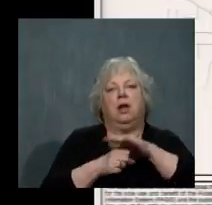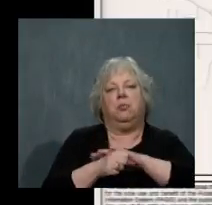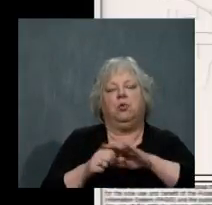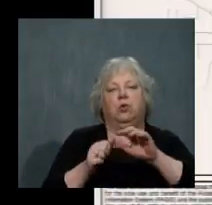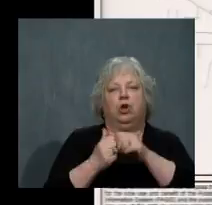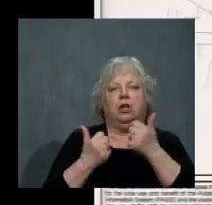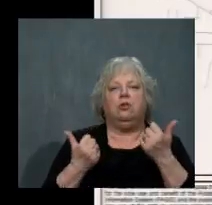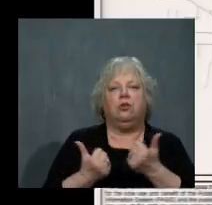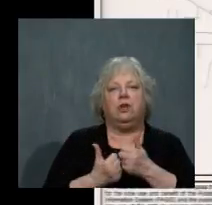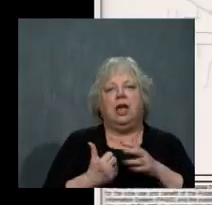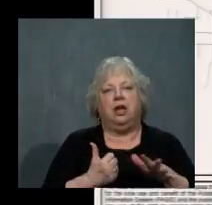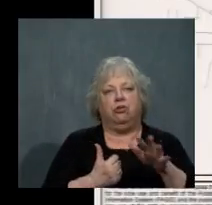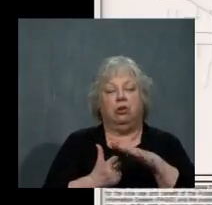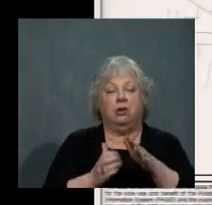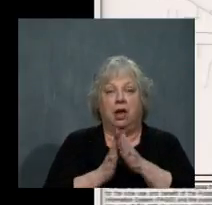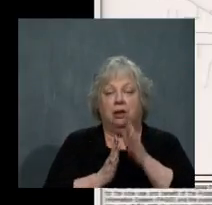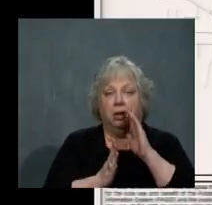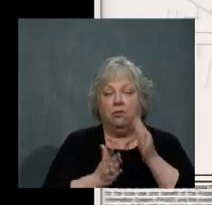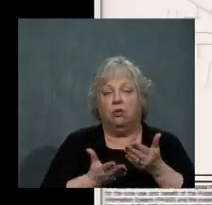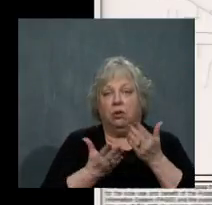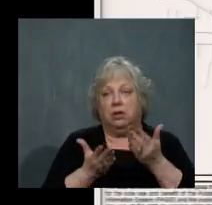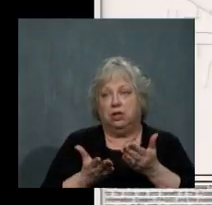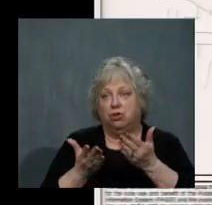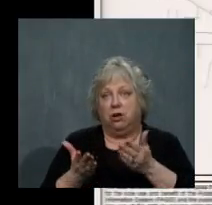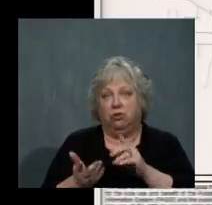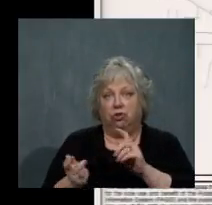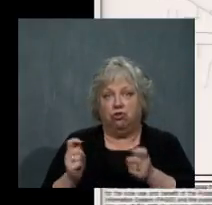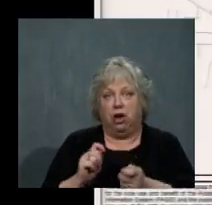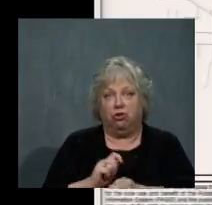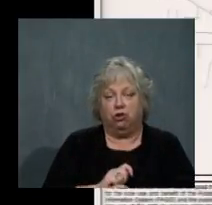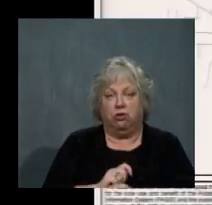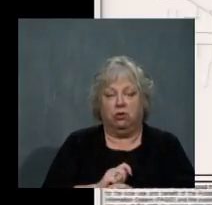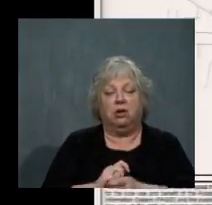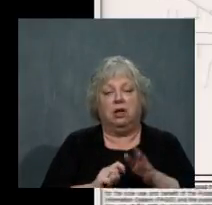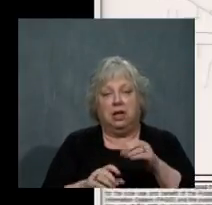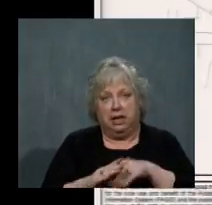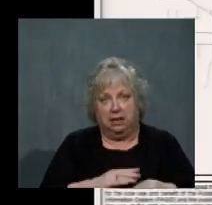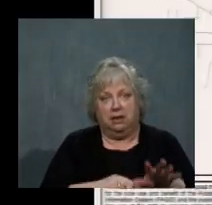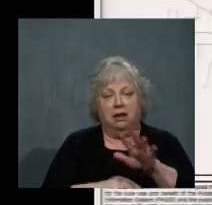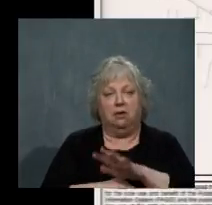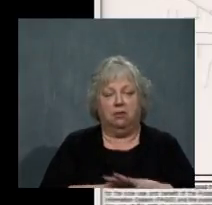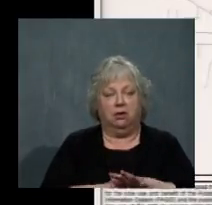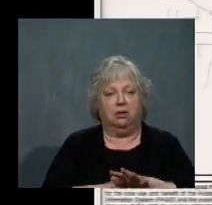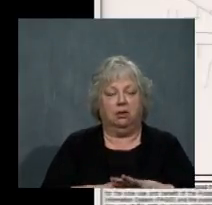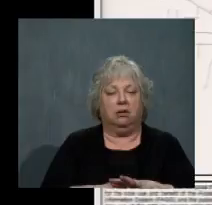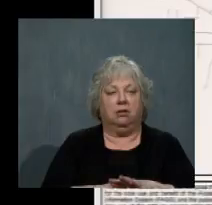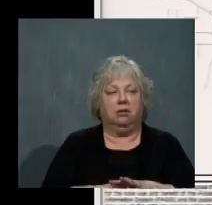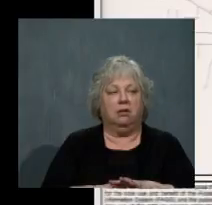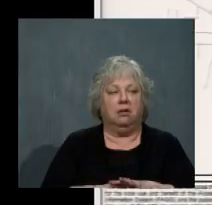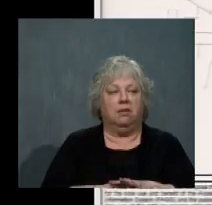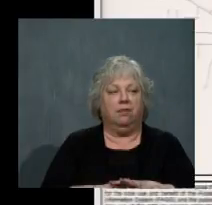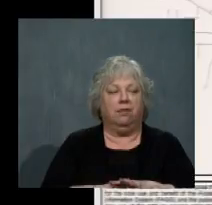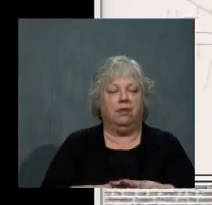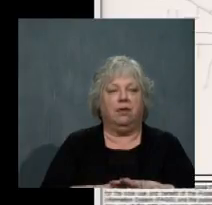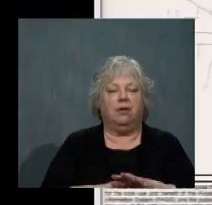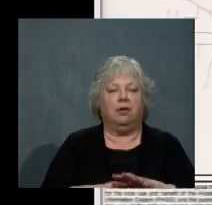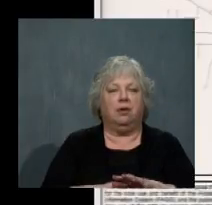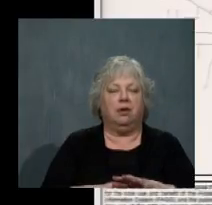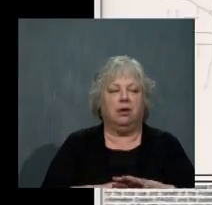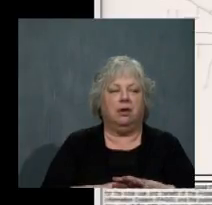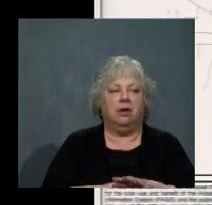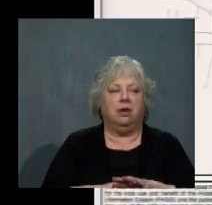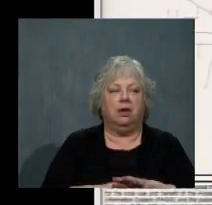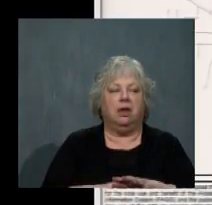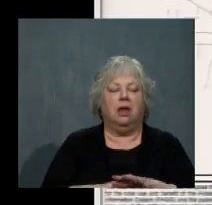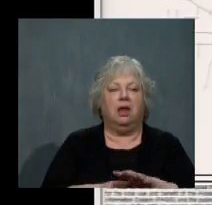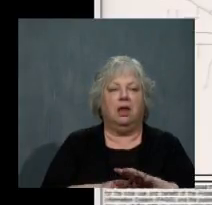area asking for suggested changes in the area, and then we reviewed some of the general guidelines, what we were reviewing all